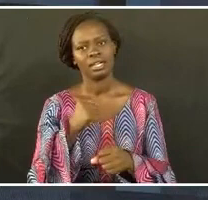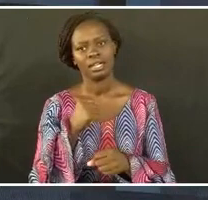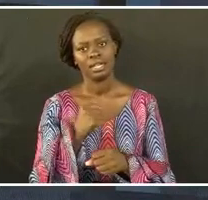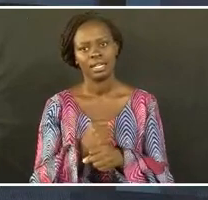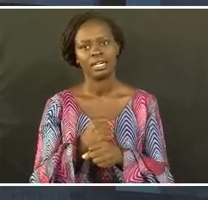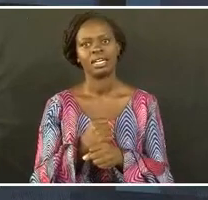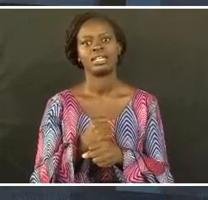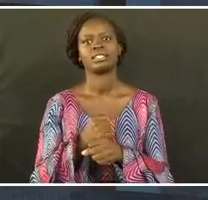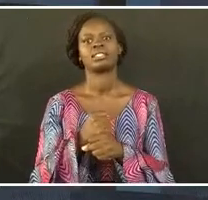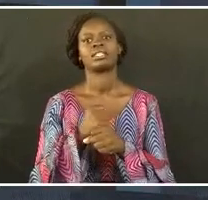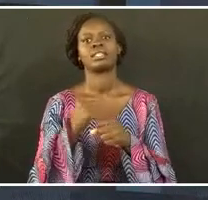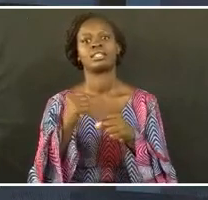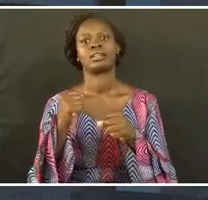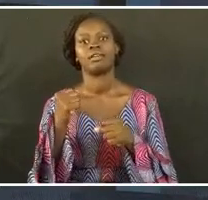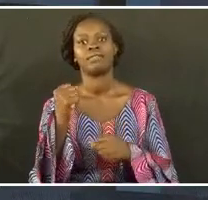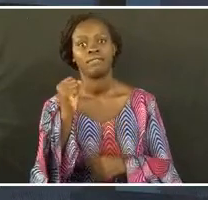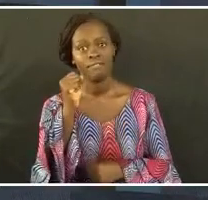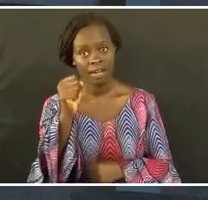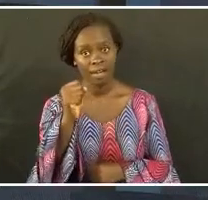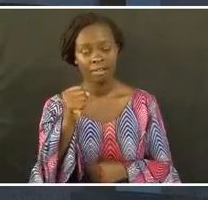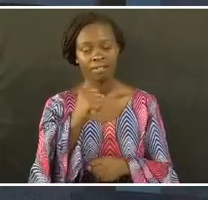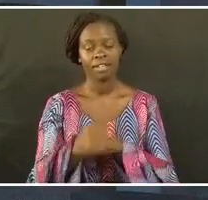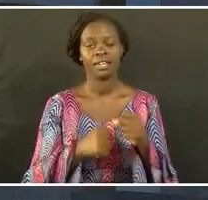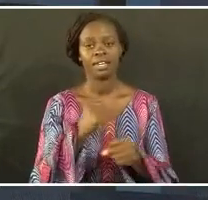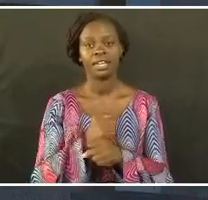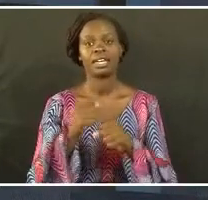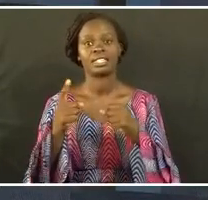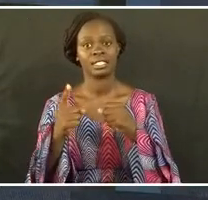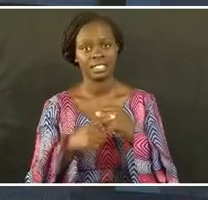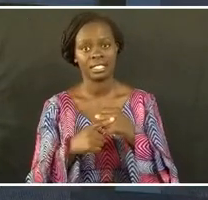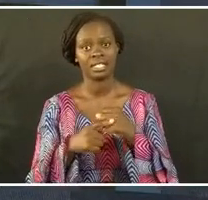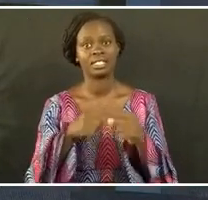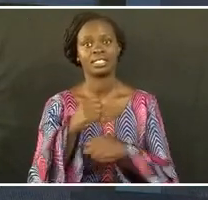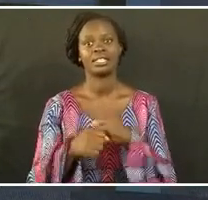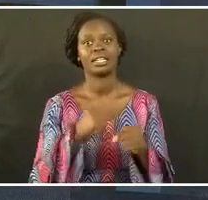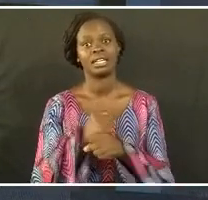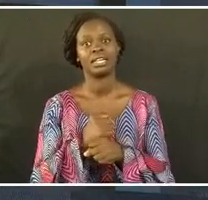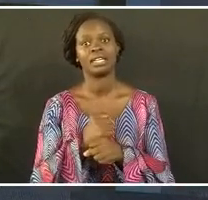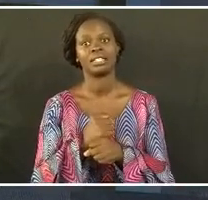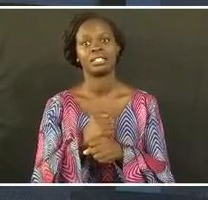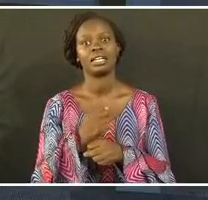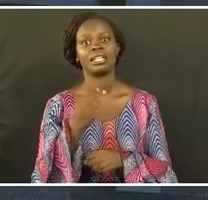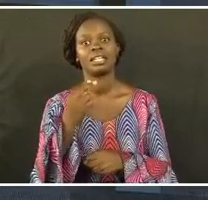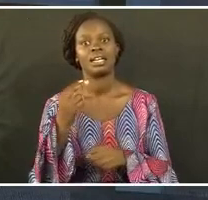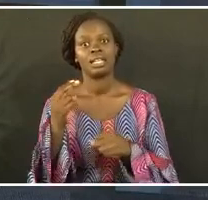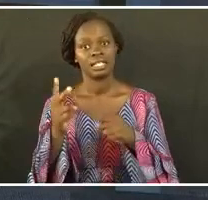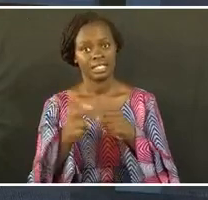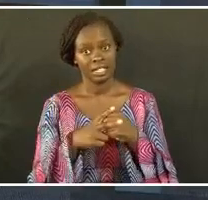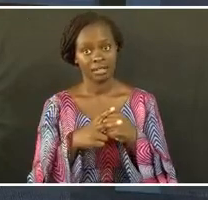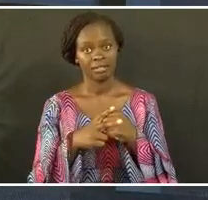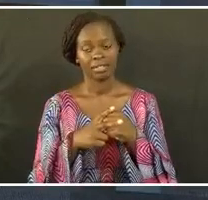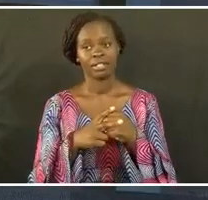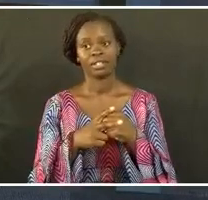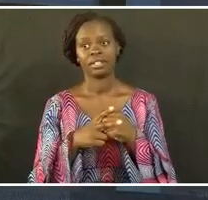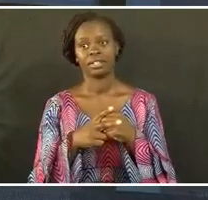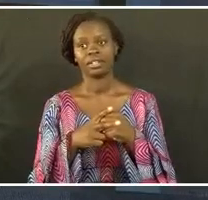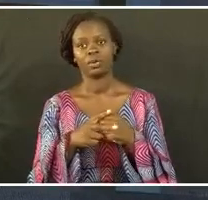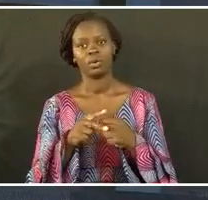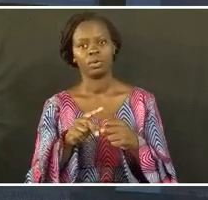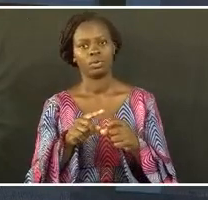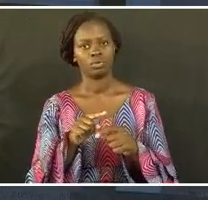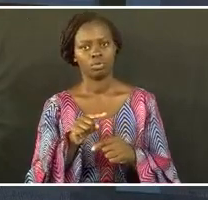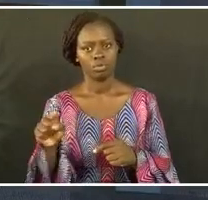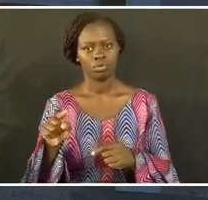and stay with us for a whole week as we explore through the journey of this man, Paul. Saul,